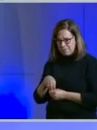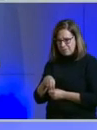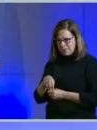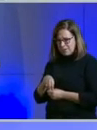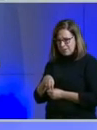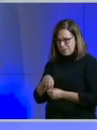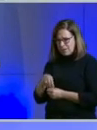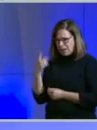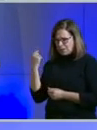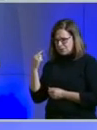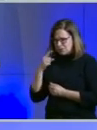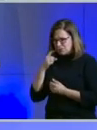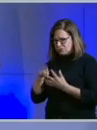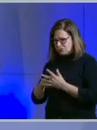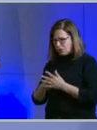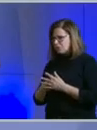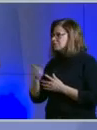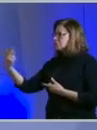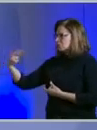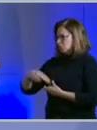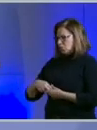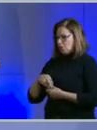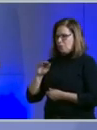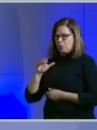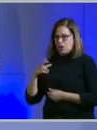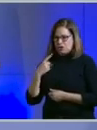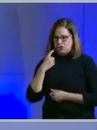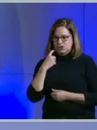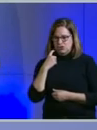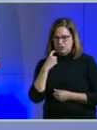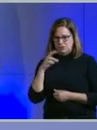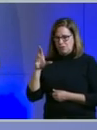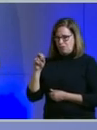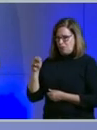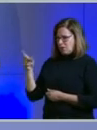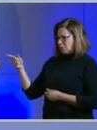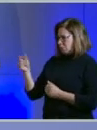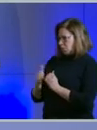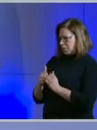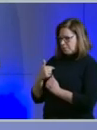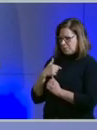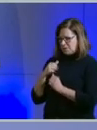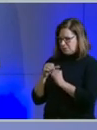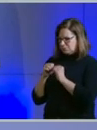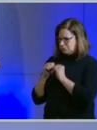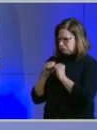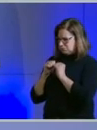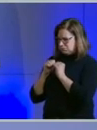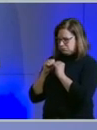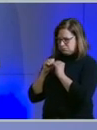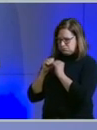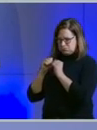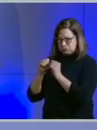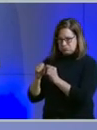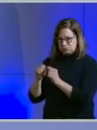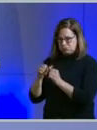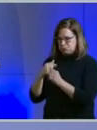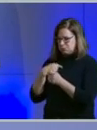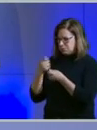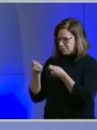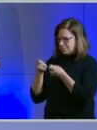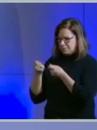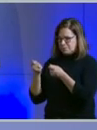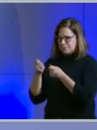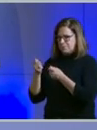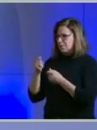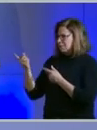but in March. But Ron has been with us also since the beginning of our administration and now serves